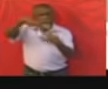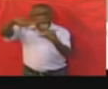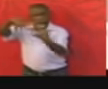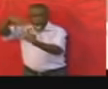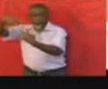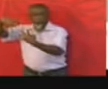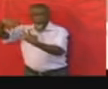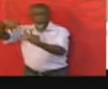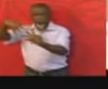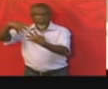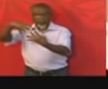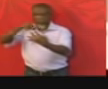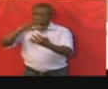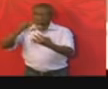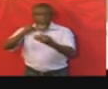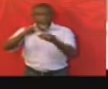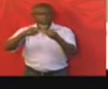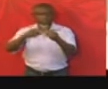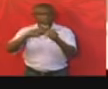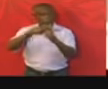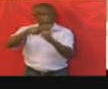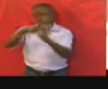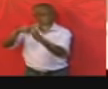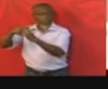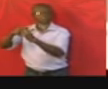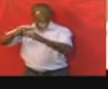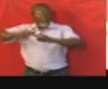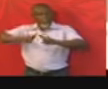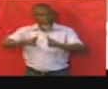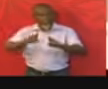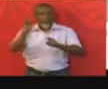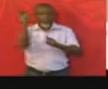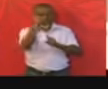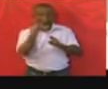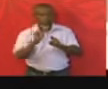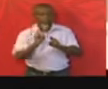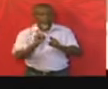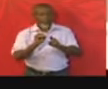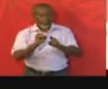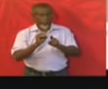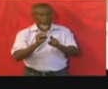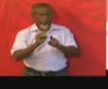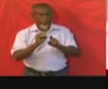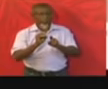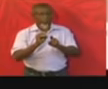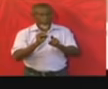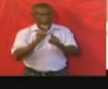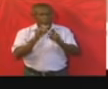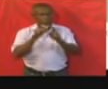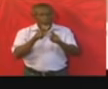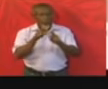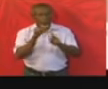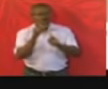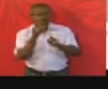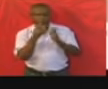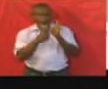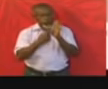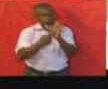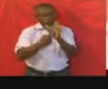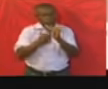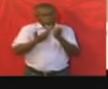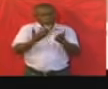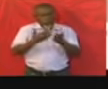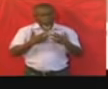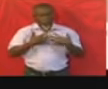of positives in the population, but what it represents is the percentage of positives out of those who have respiratory illness and are coming forward